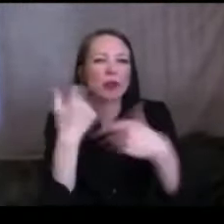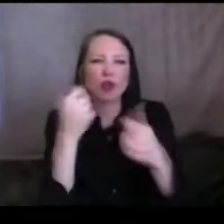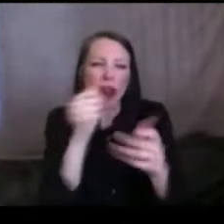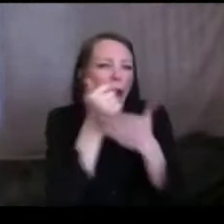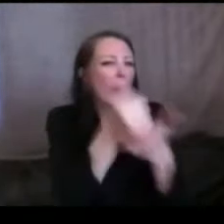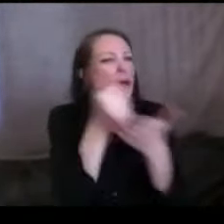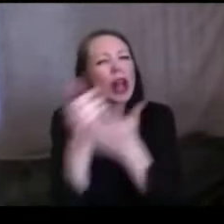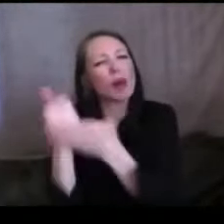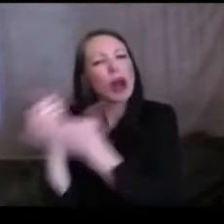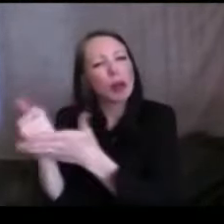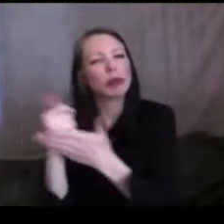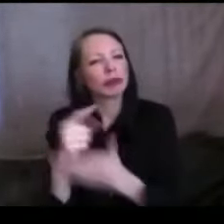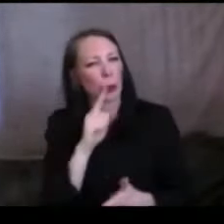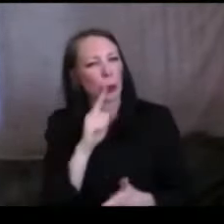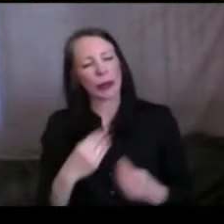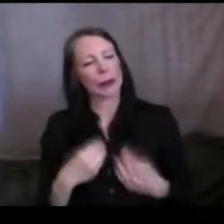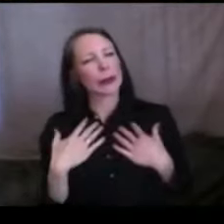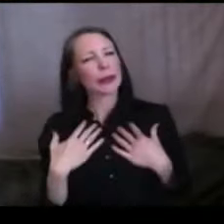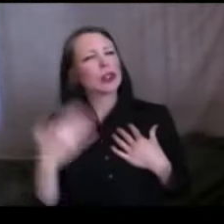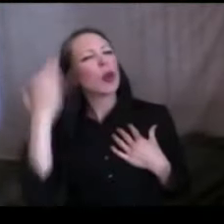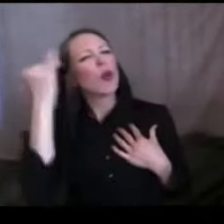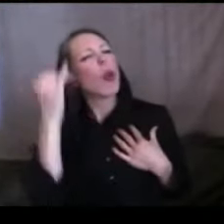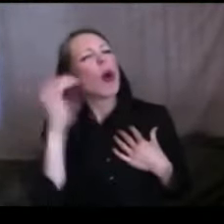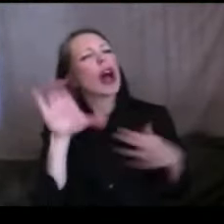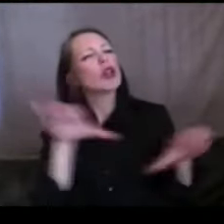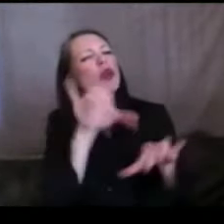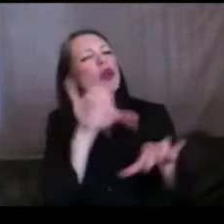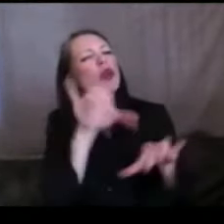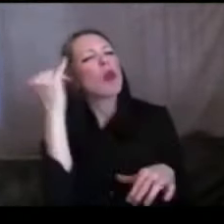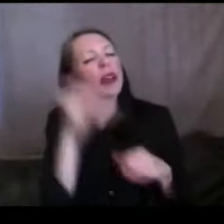lot. I really